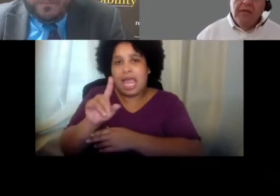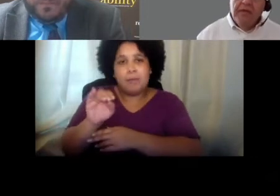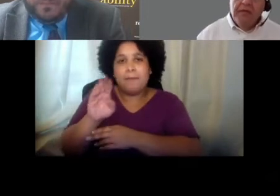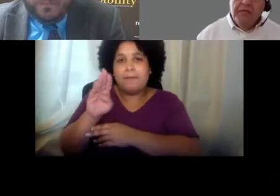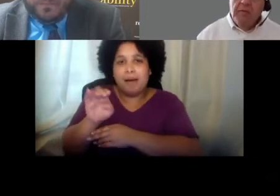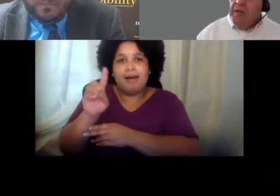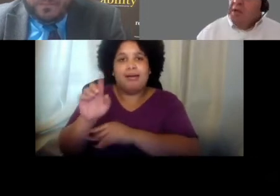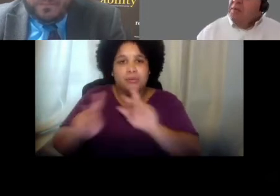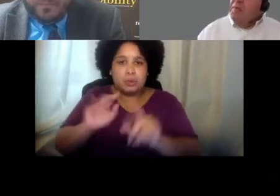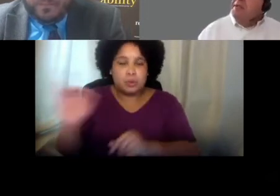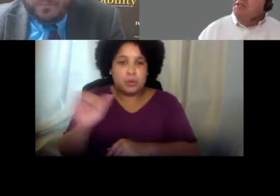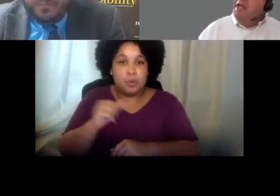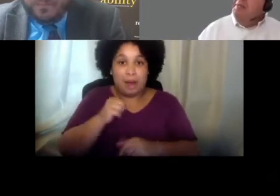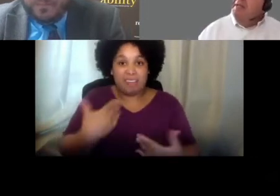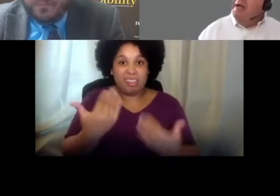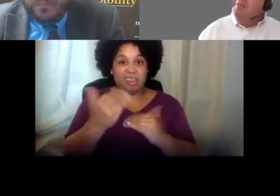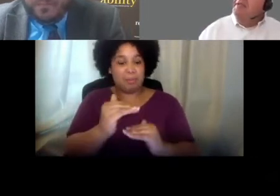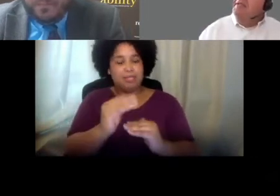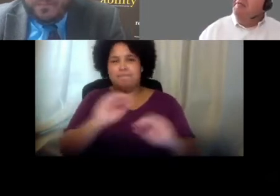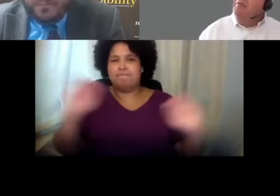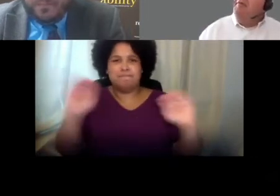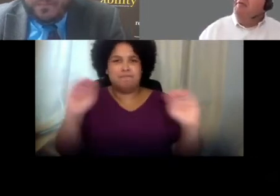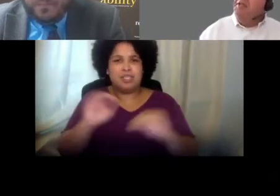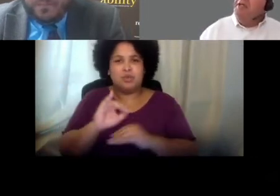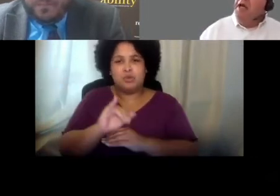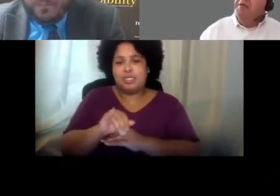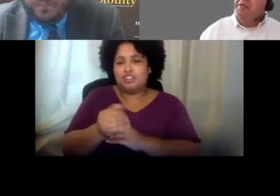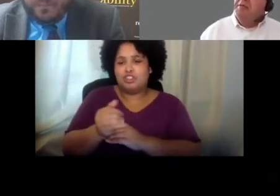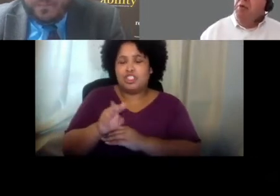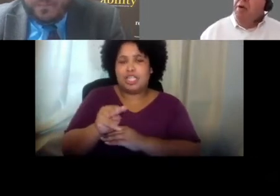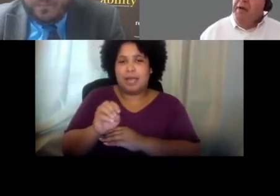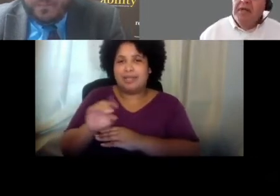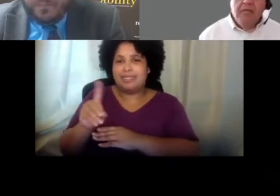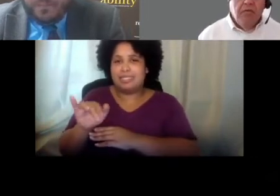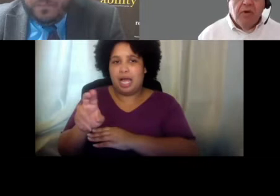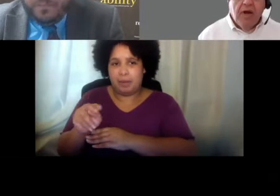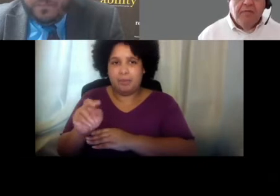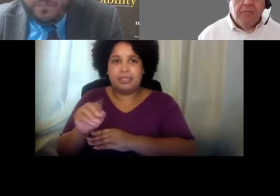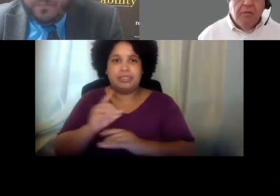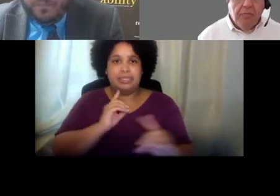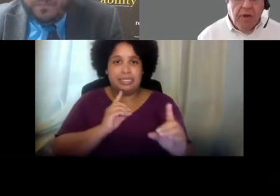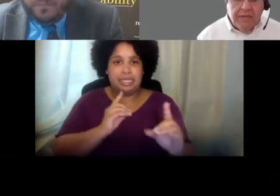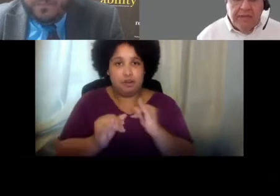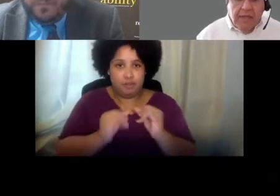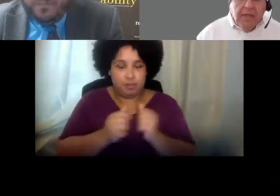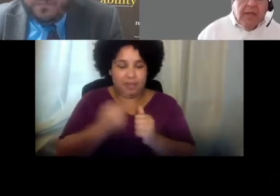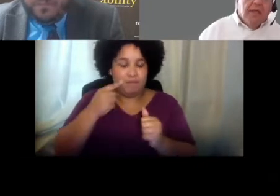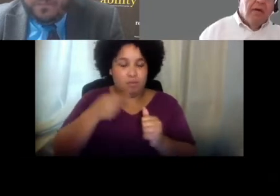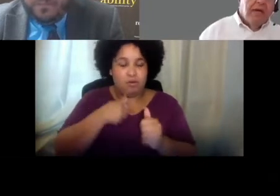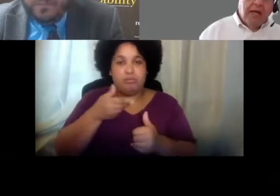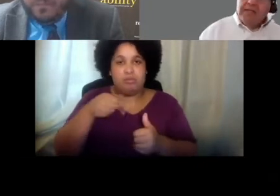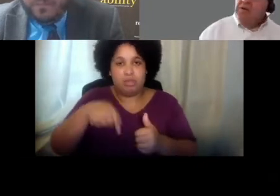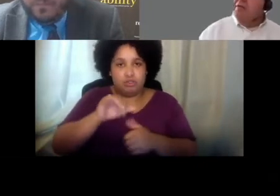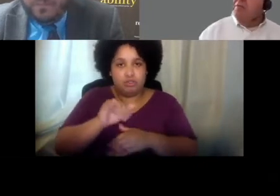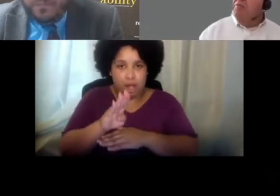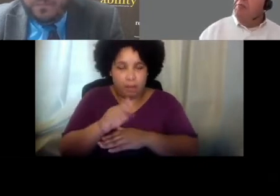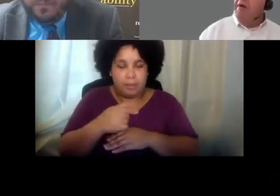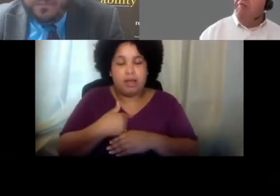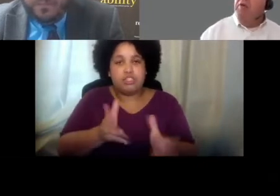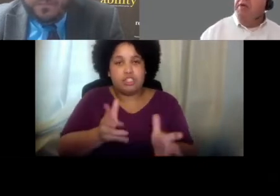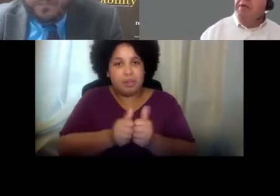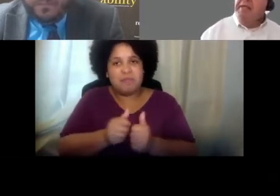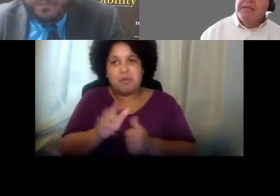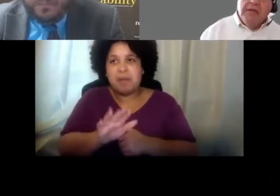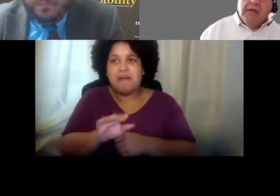what I could do at the firm. When Jamie Dimon interviewed me for the job as part of my interview process, so I talked to him for